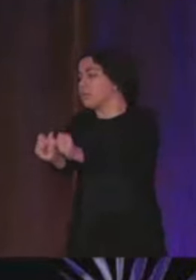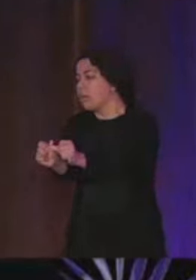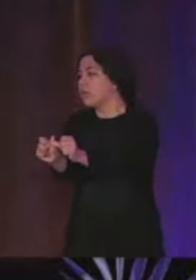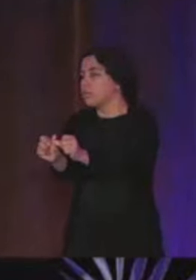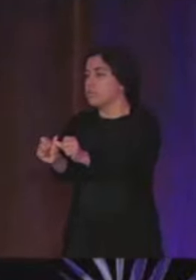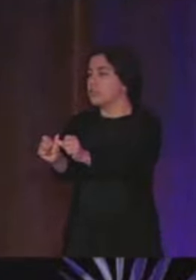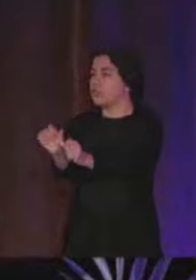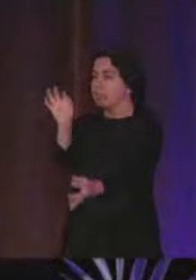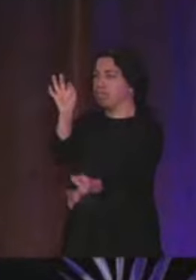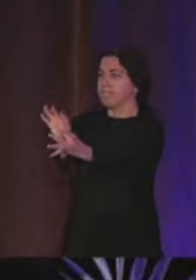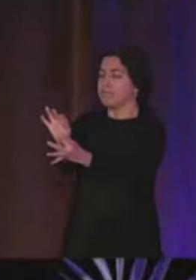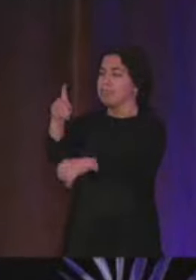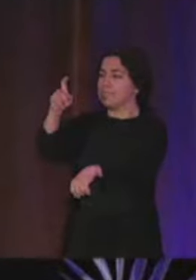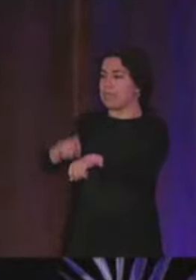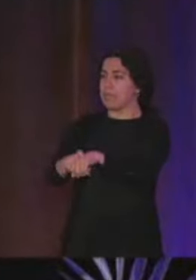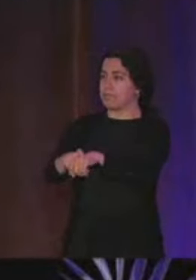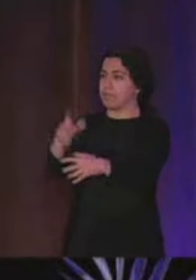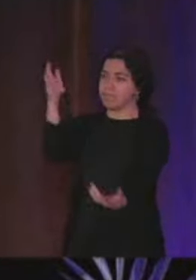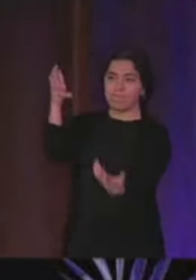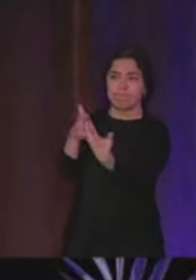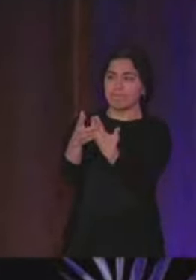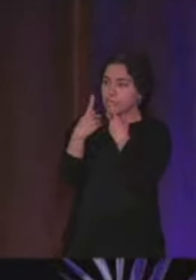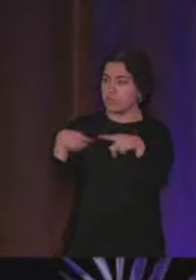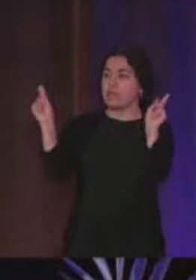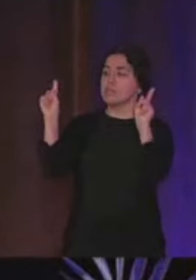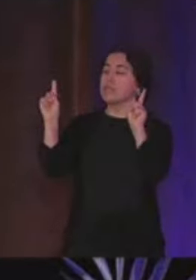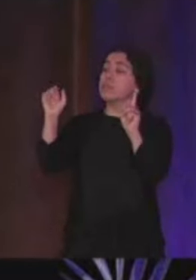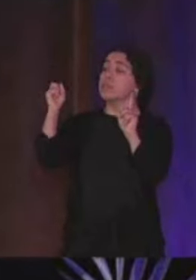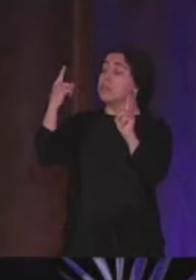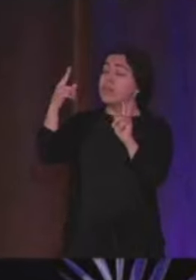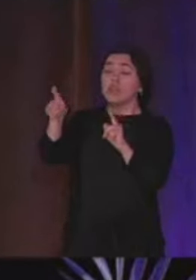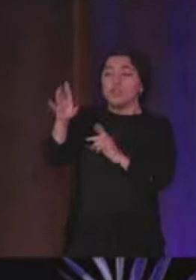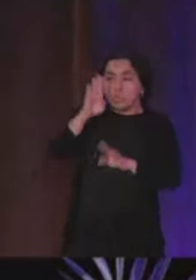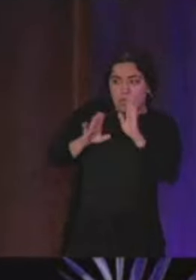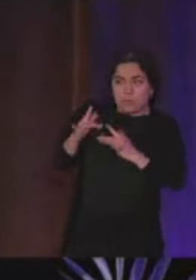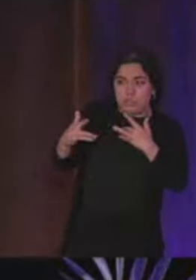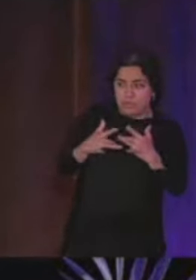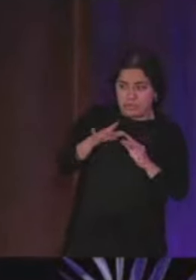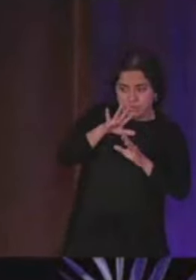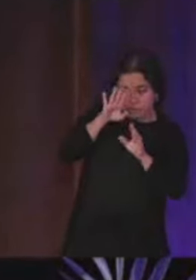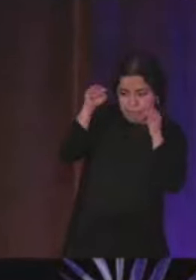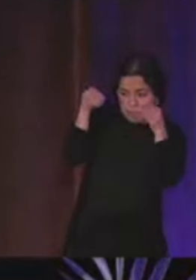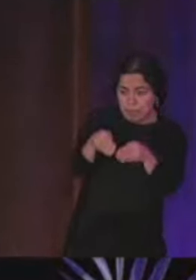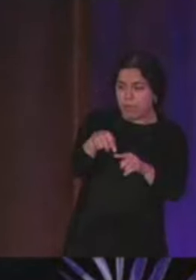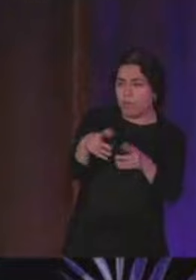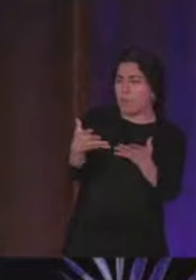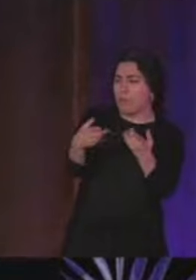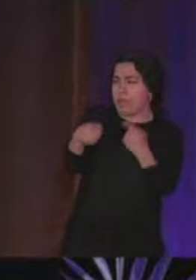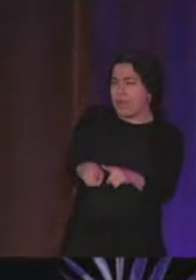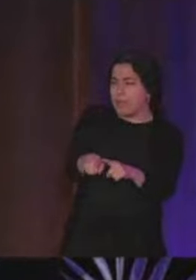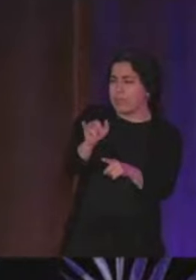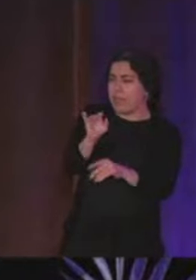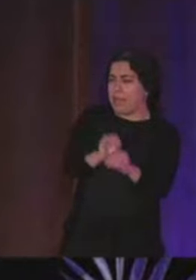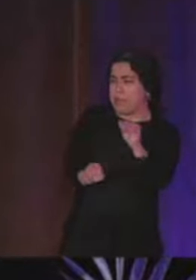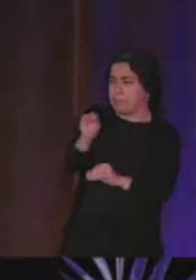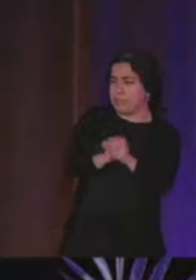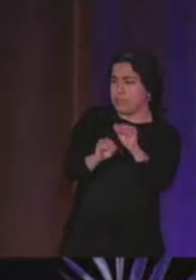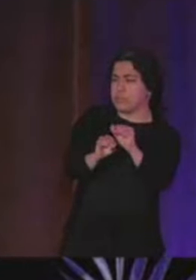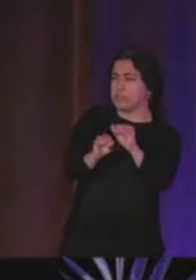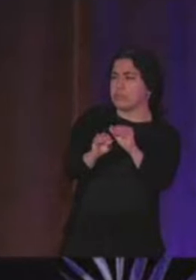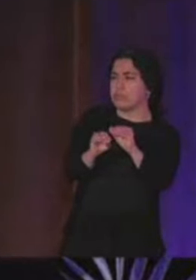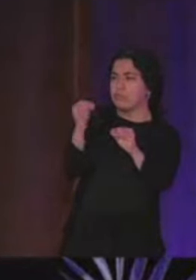the timings exactly right. And so you don't want to worry about what is going to happen to the other animations